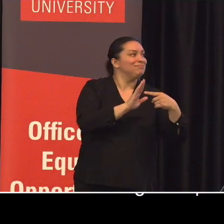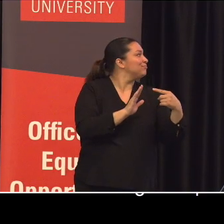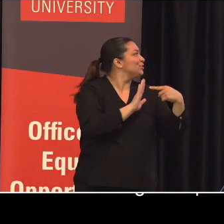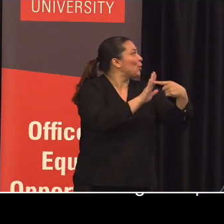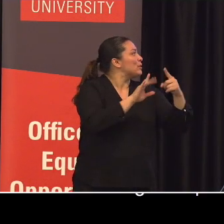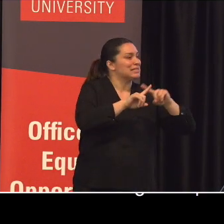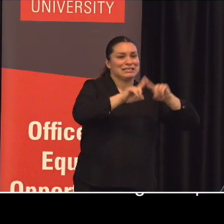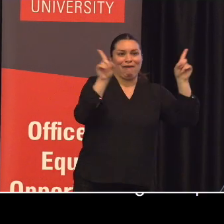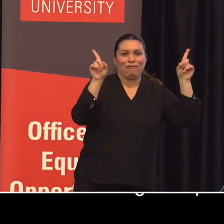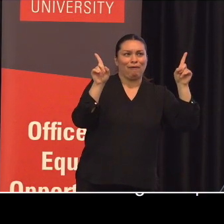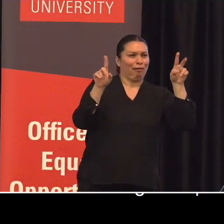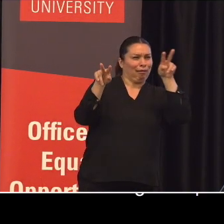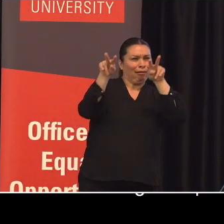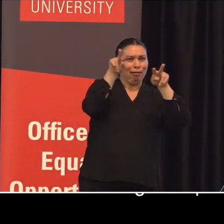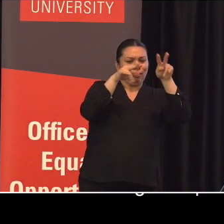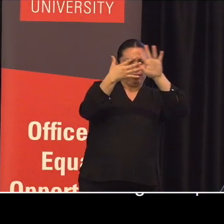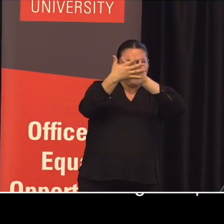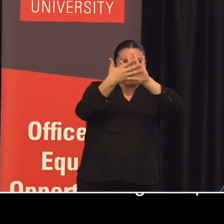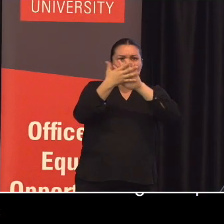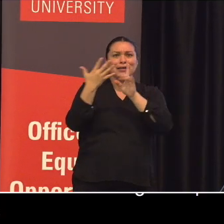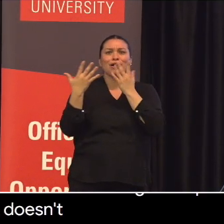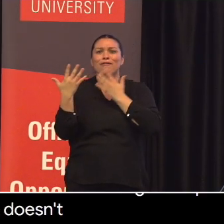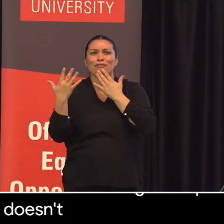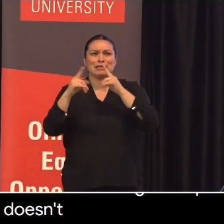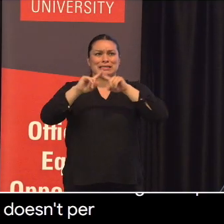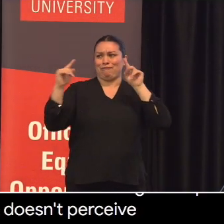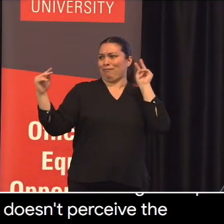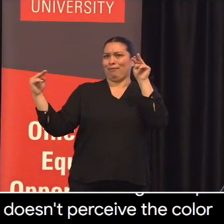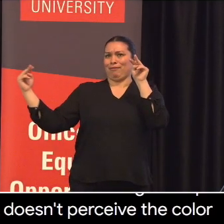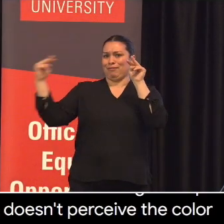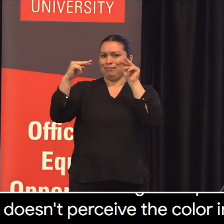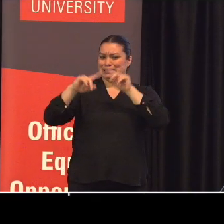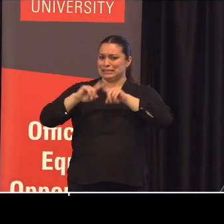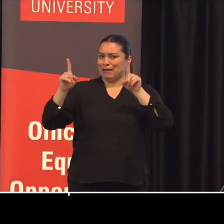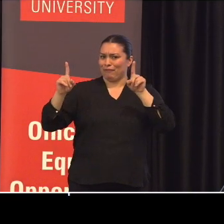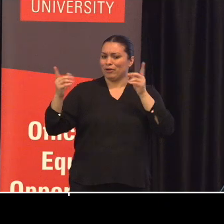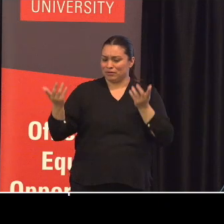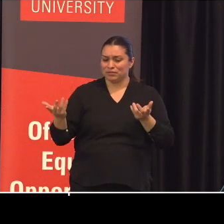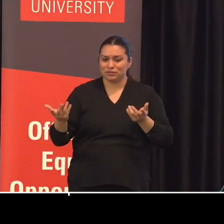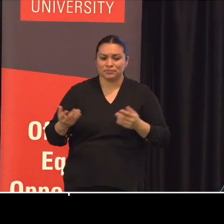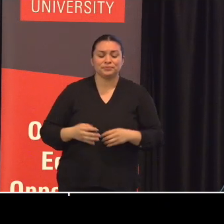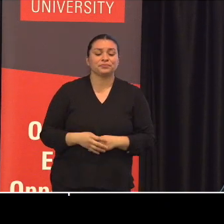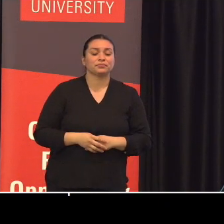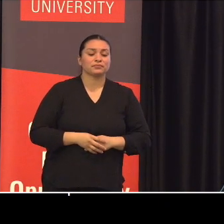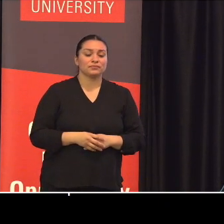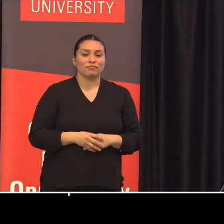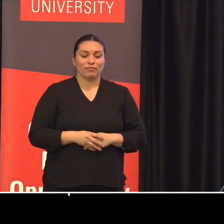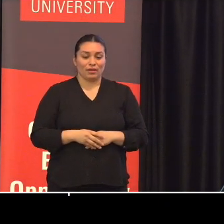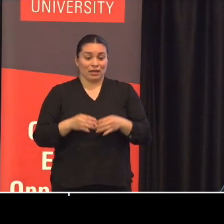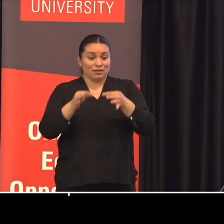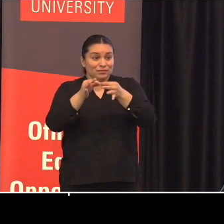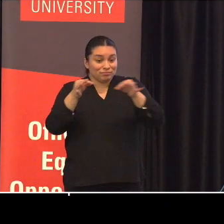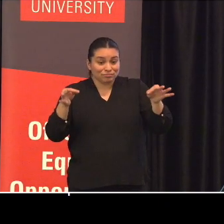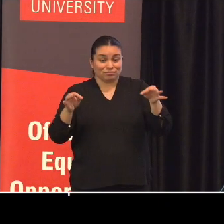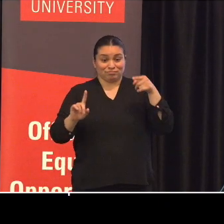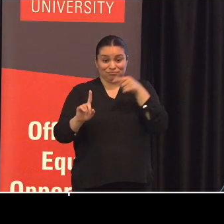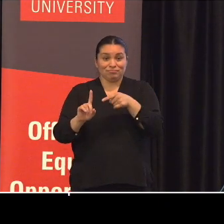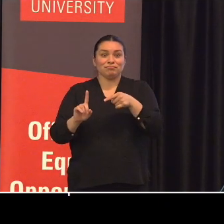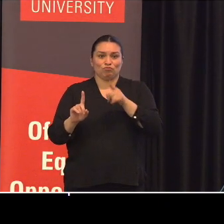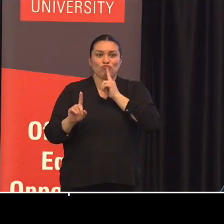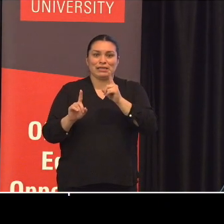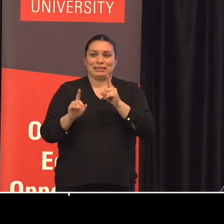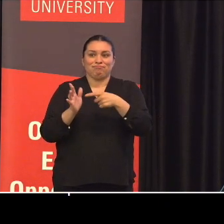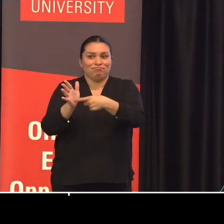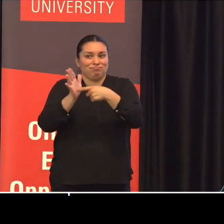bold, then it doesn't matter if someone doesn't perceive the color in the same way that I do. Also, screen reading or reading